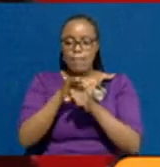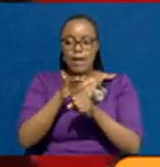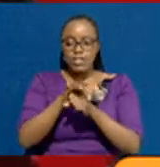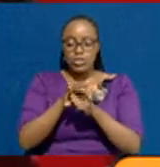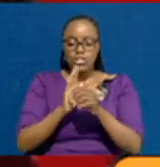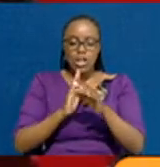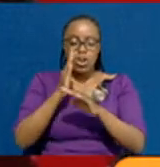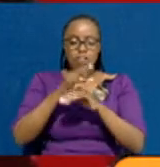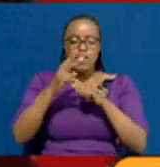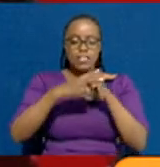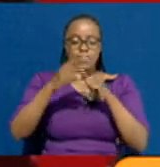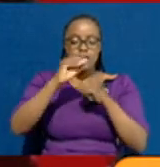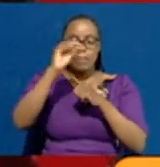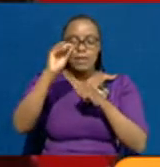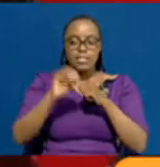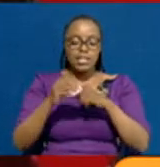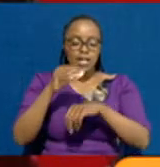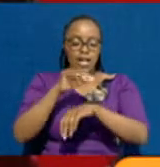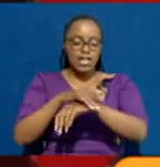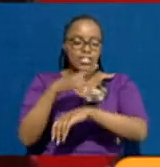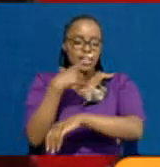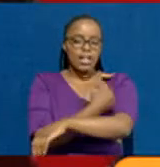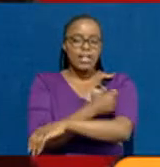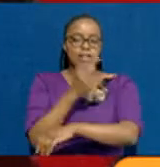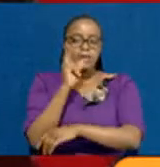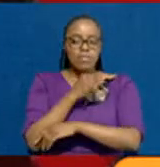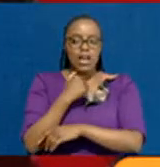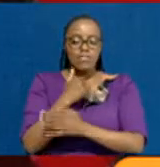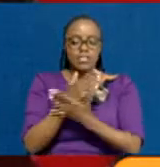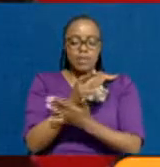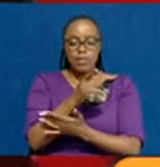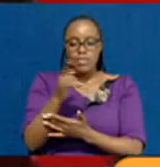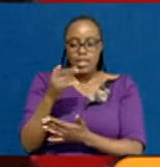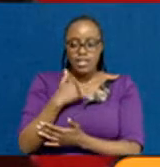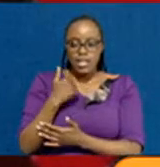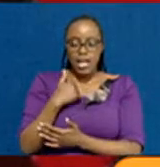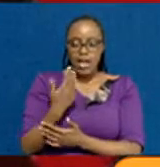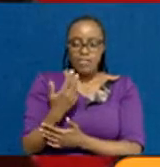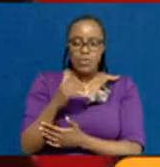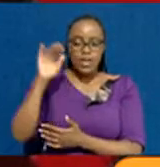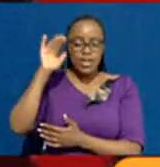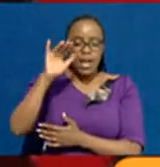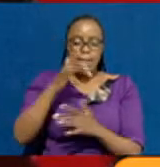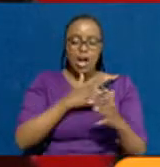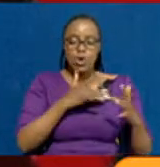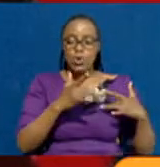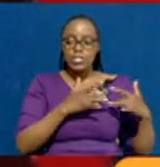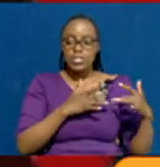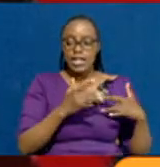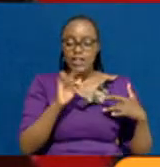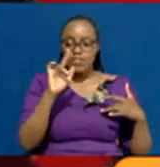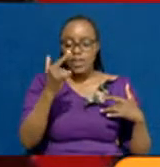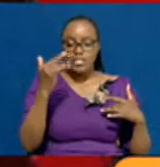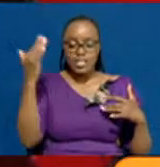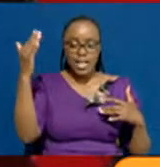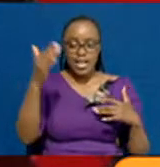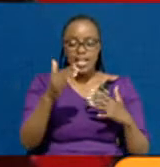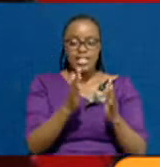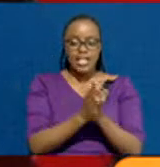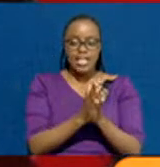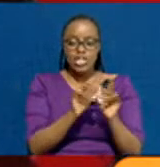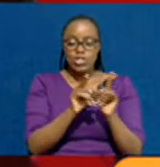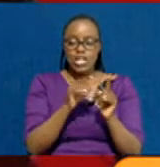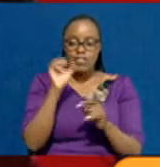above 70% in terms of vaccination rates. Okay, I have some of them with me here in the audience. In fact, let's hear their concerns from them directly. And you